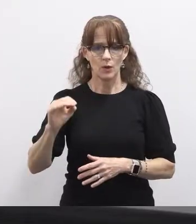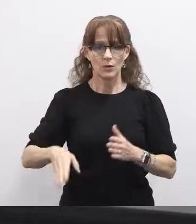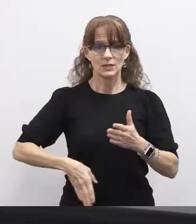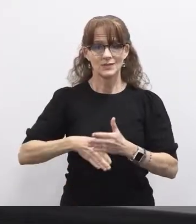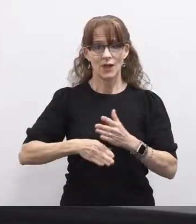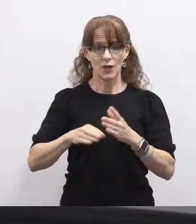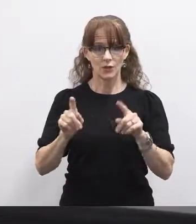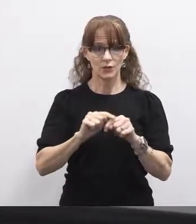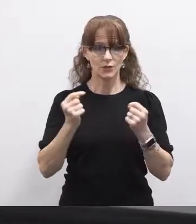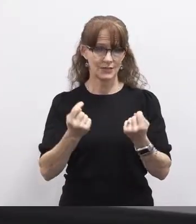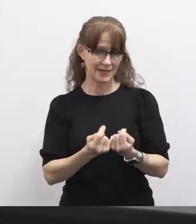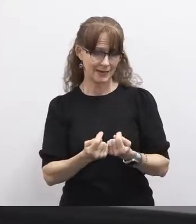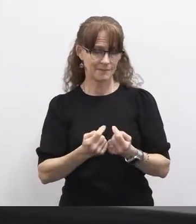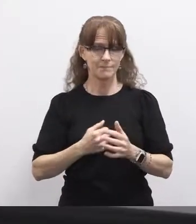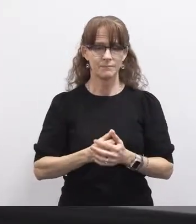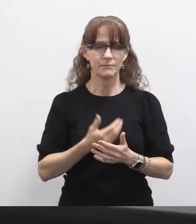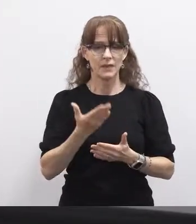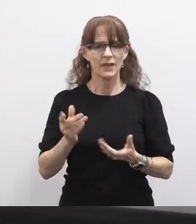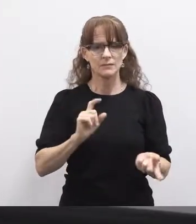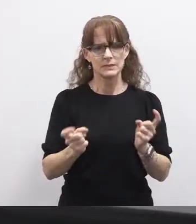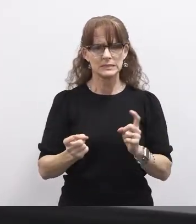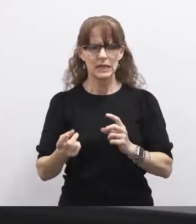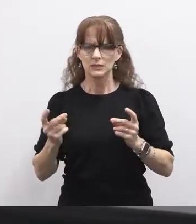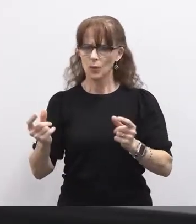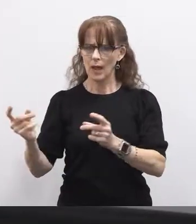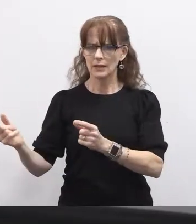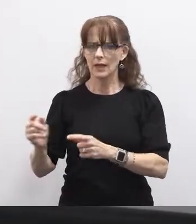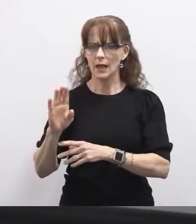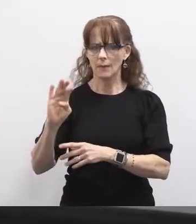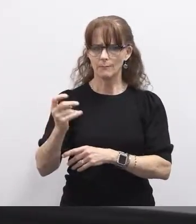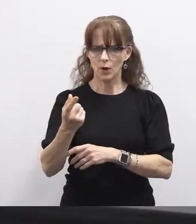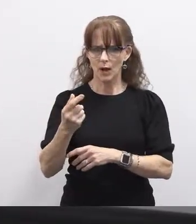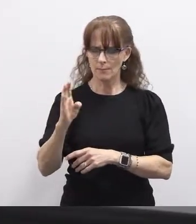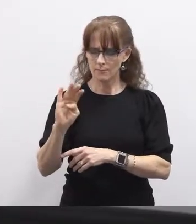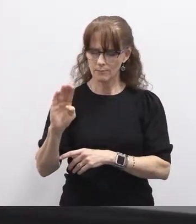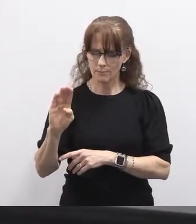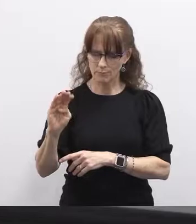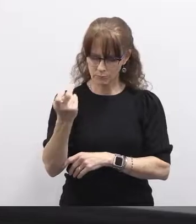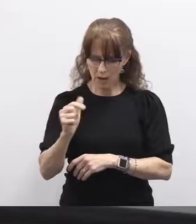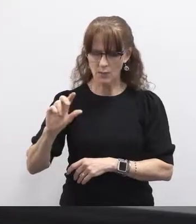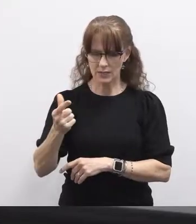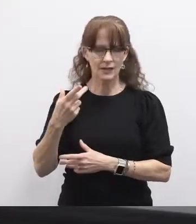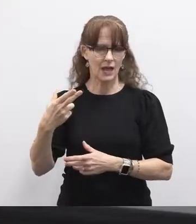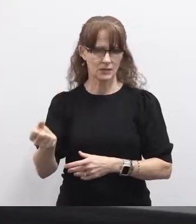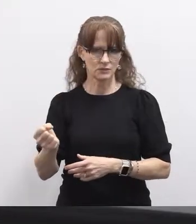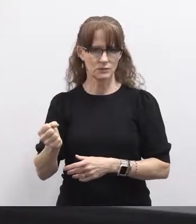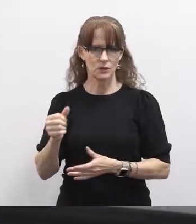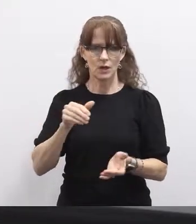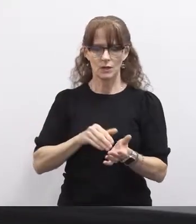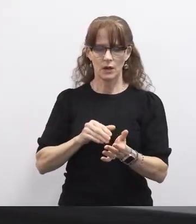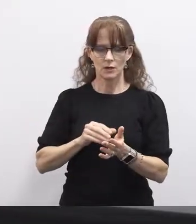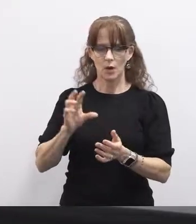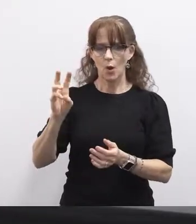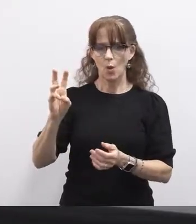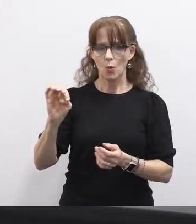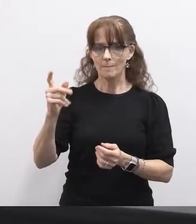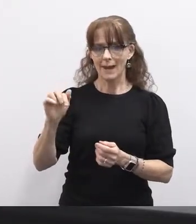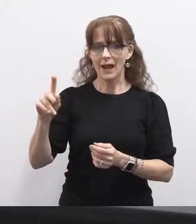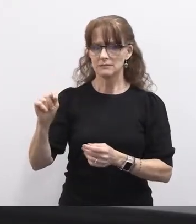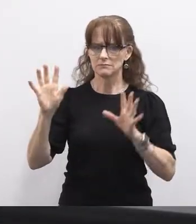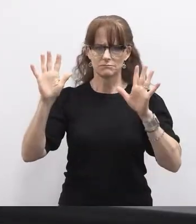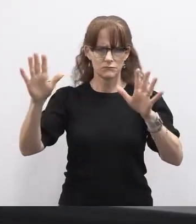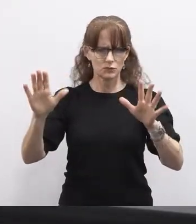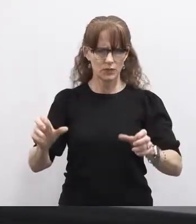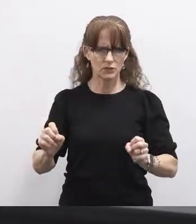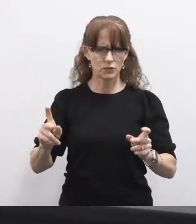team. Things have been changing rapidly at Browning High School. Dr. Romat has done a tremendous job